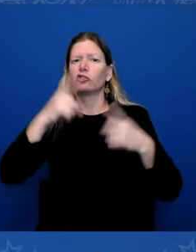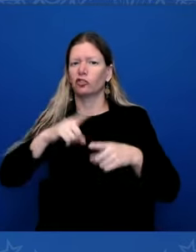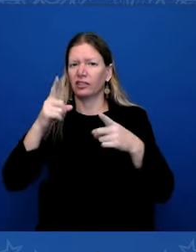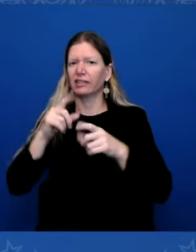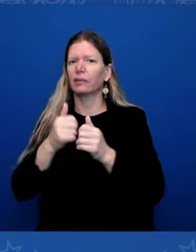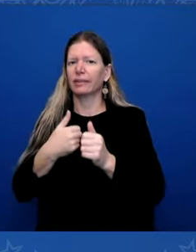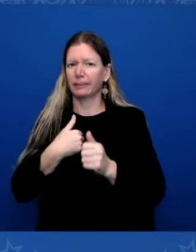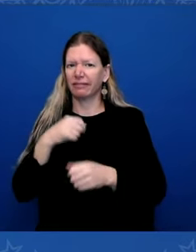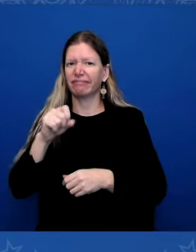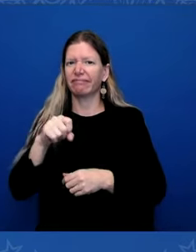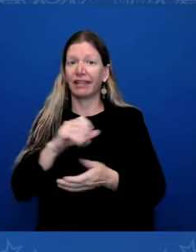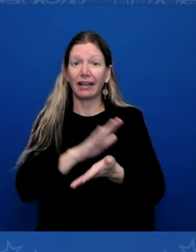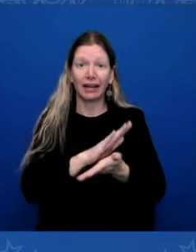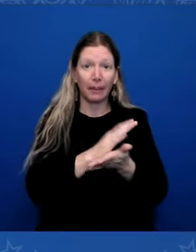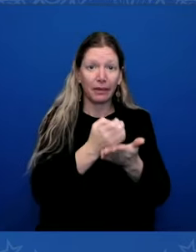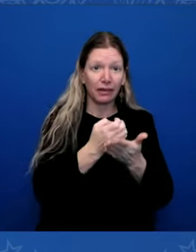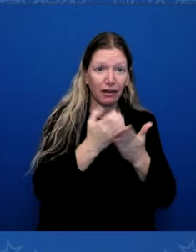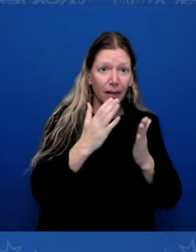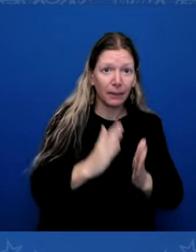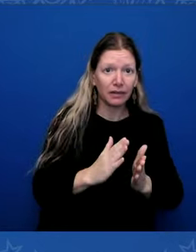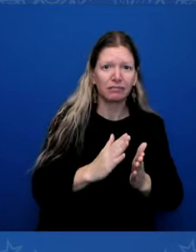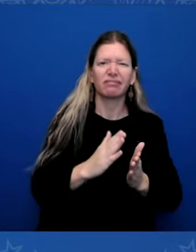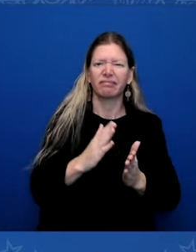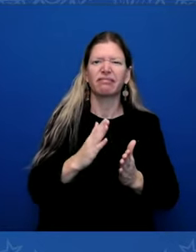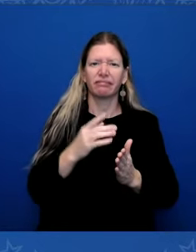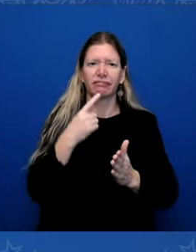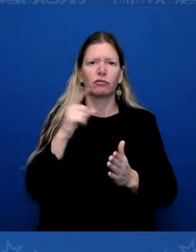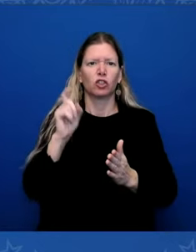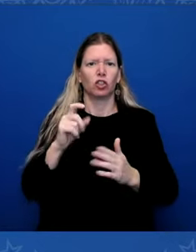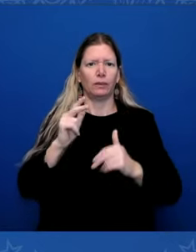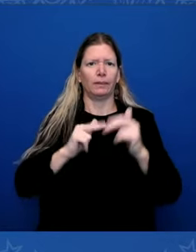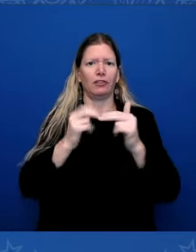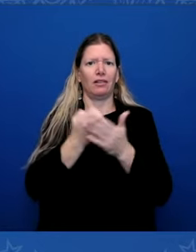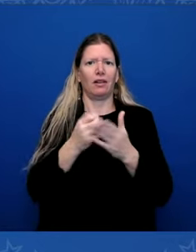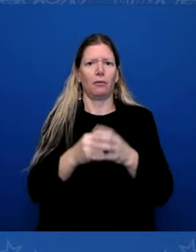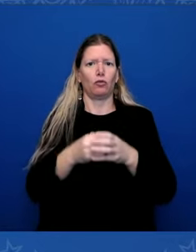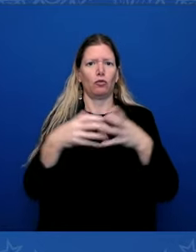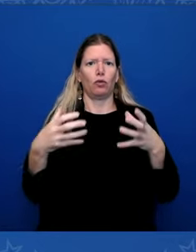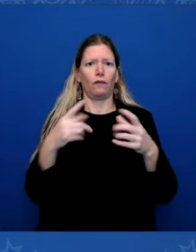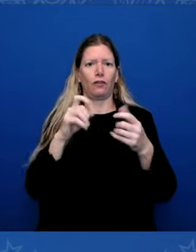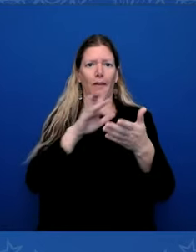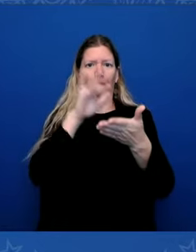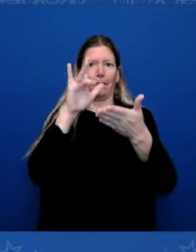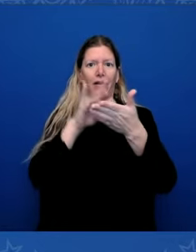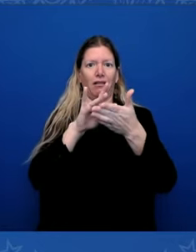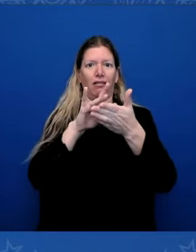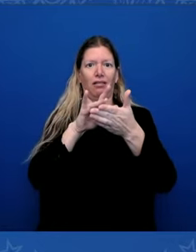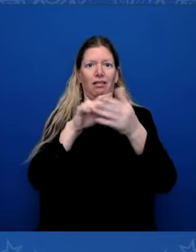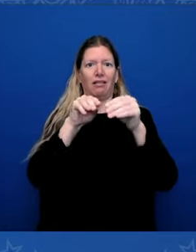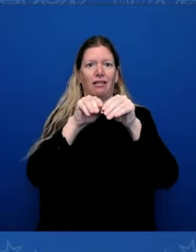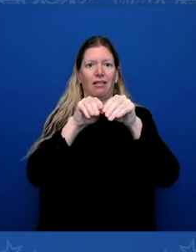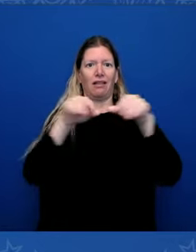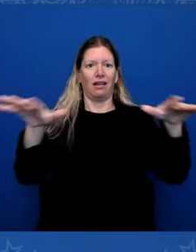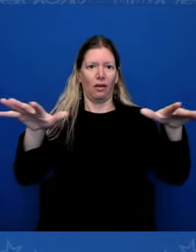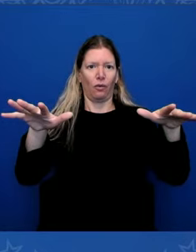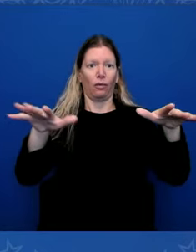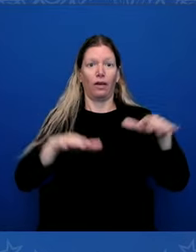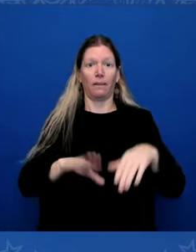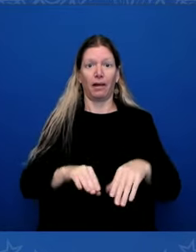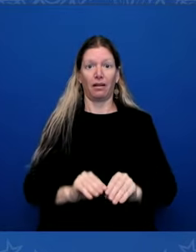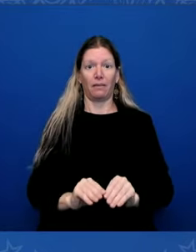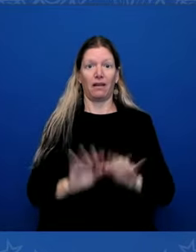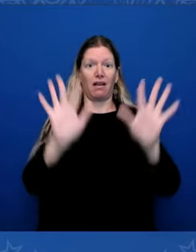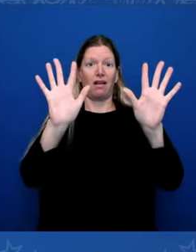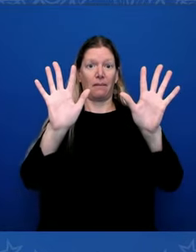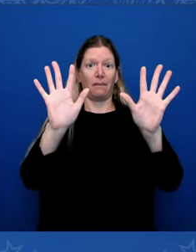everybody does well. Everybody does well. The wealthy still do very, very well. They have no problem. You